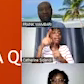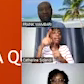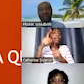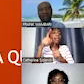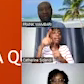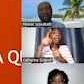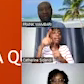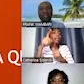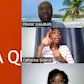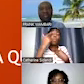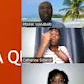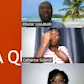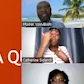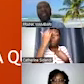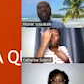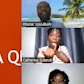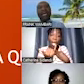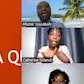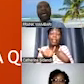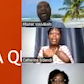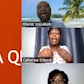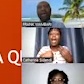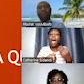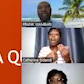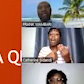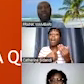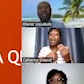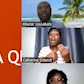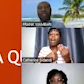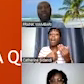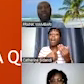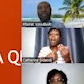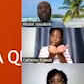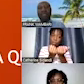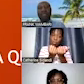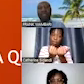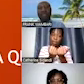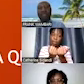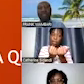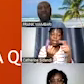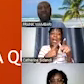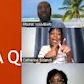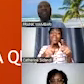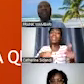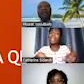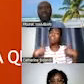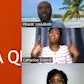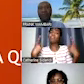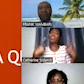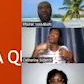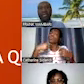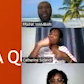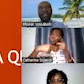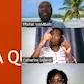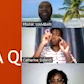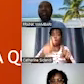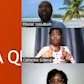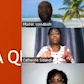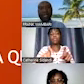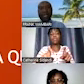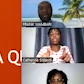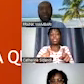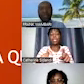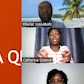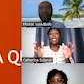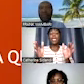because the thing is it happened and life has to continue. It is not the end of the